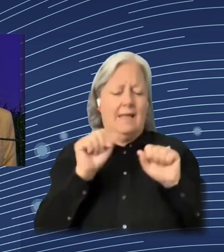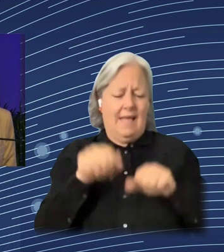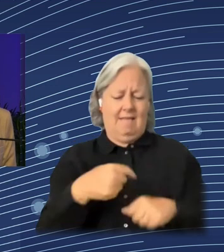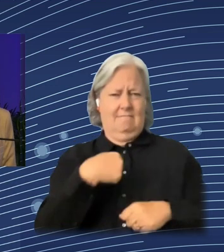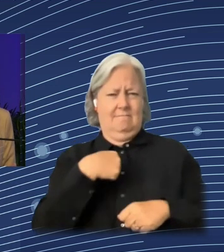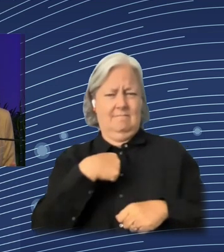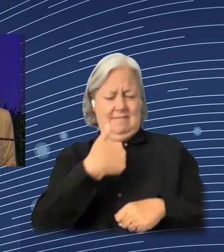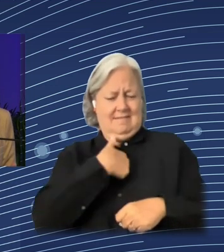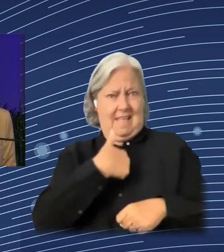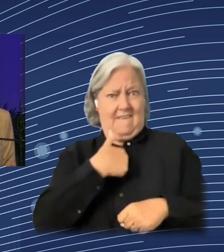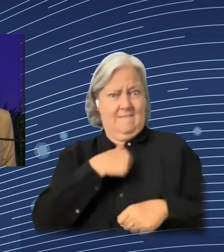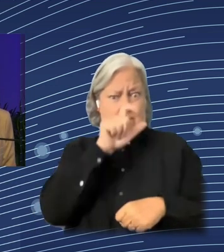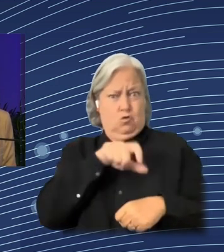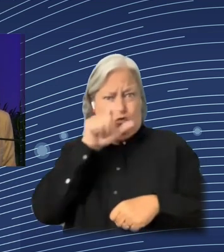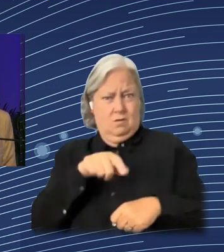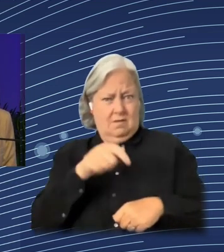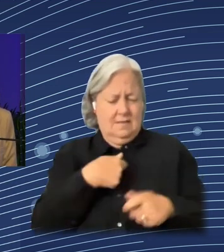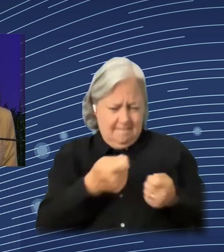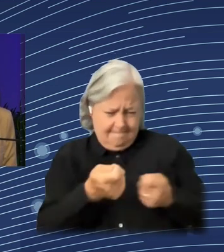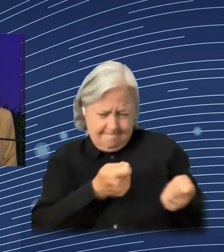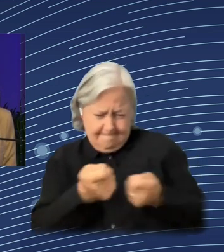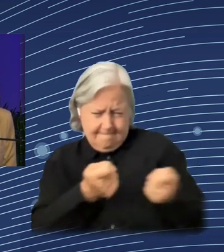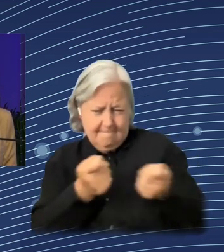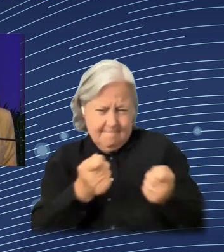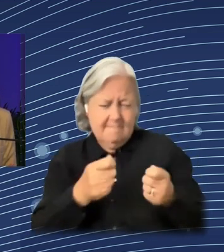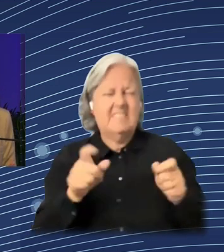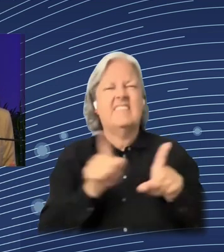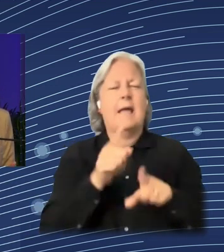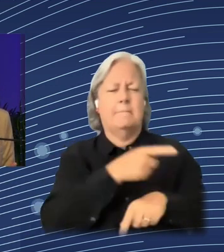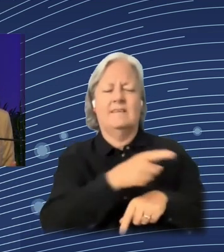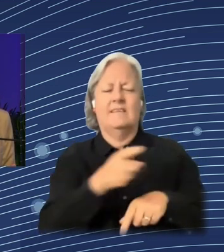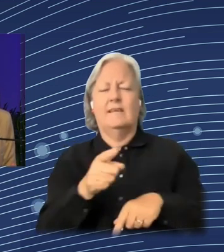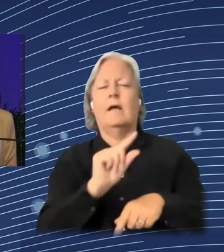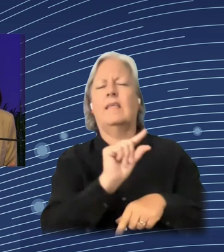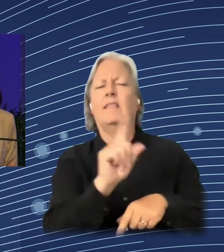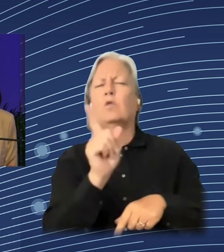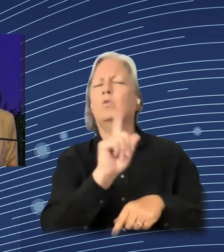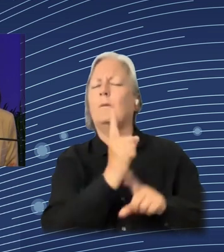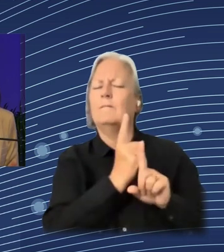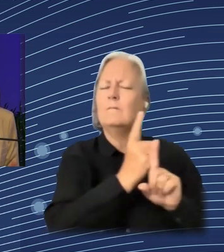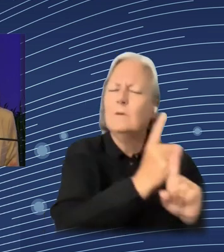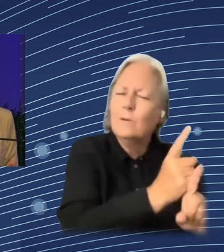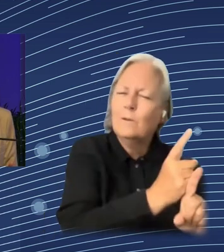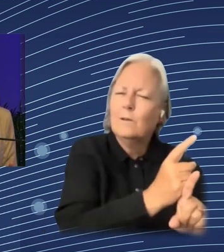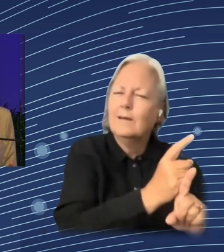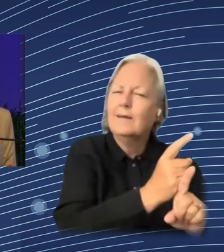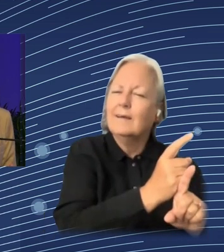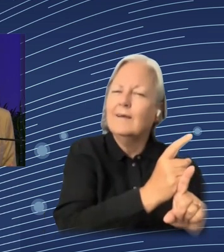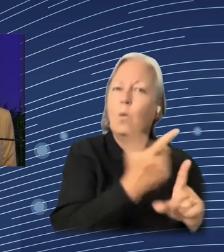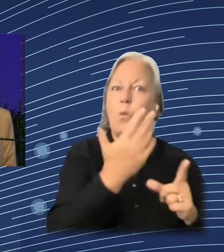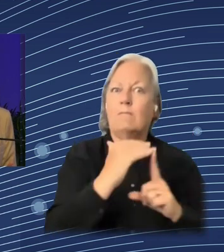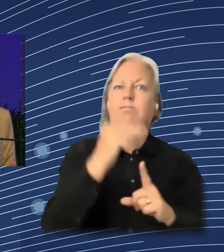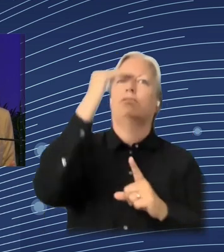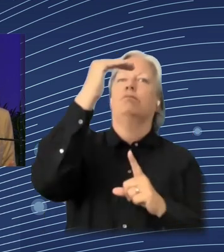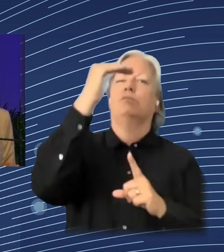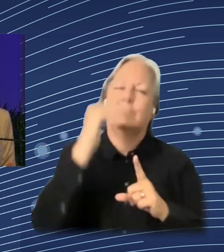the low compliance employers. So it's quite clear that it's a system